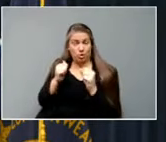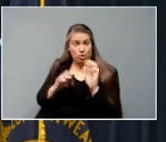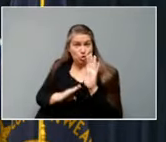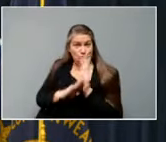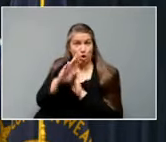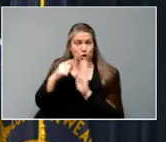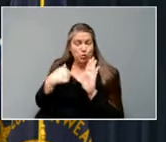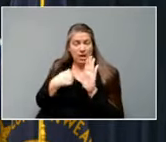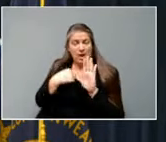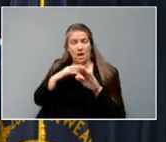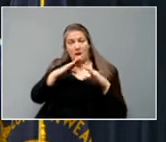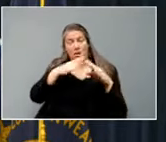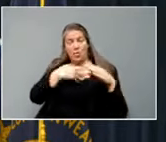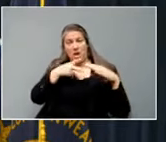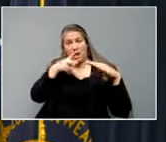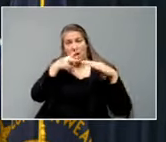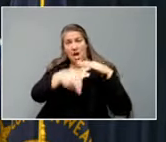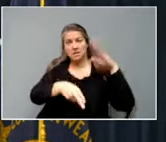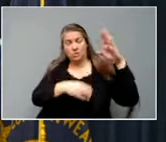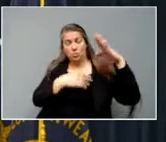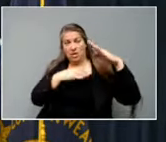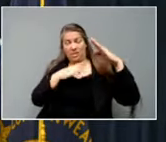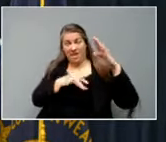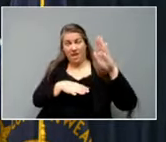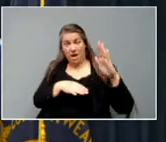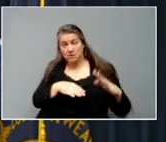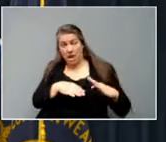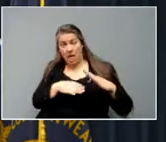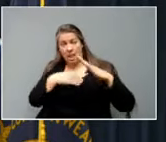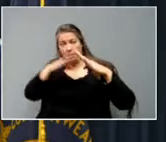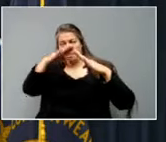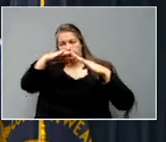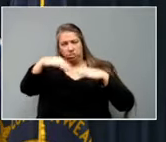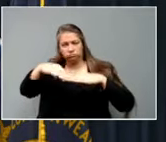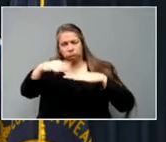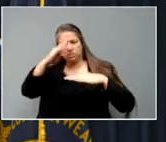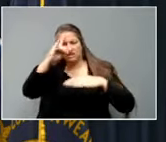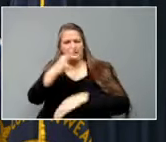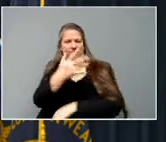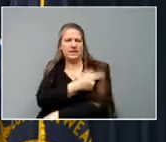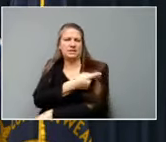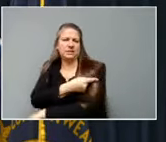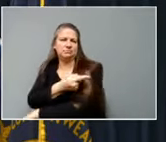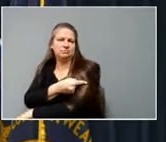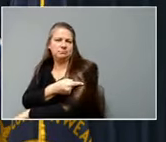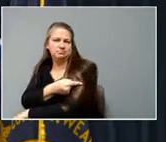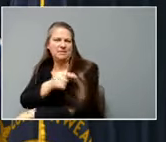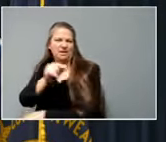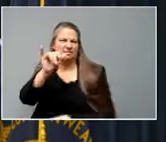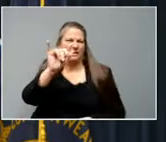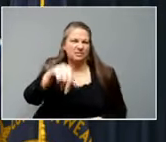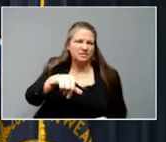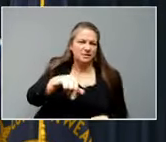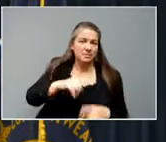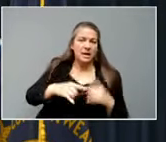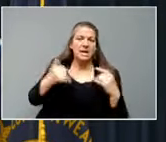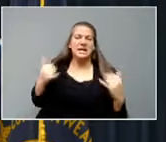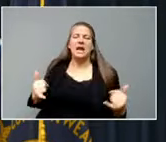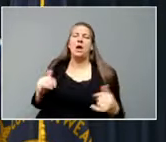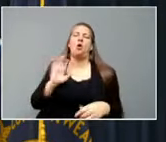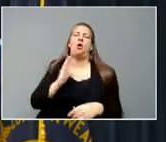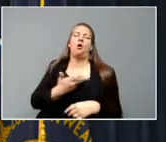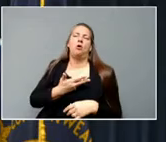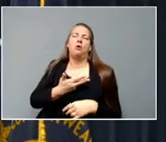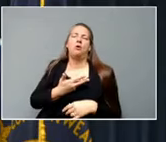because of vaccines. I think that saved a lot of lives. But then, it's based on now our level of vaccination and